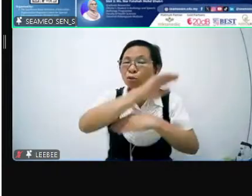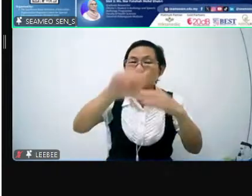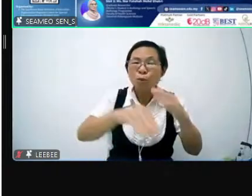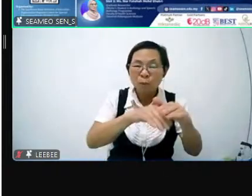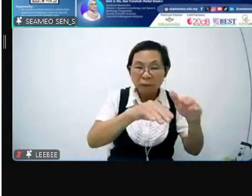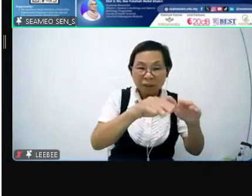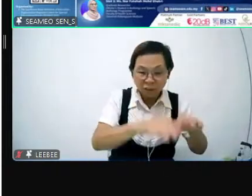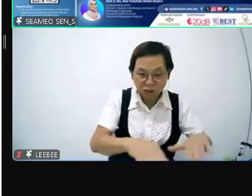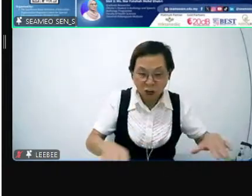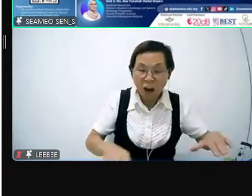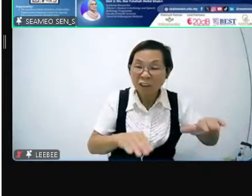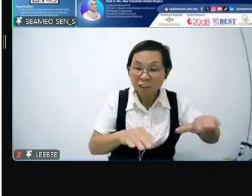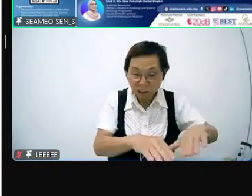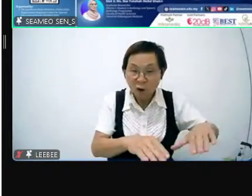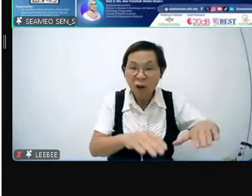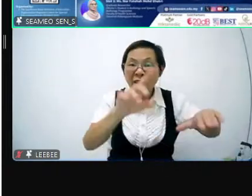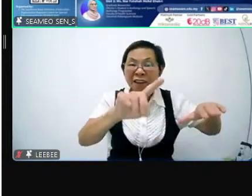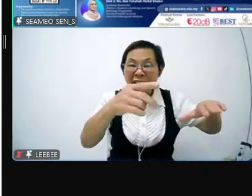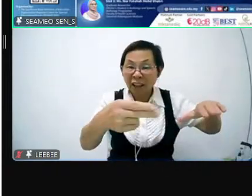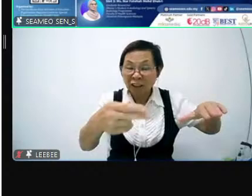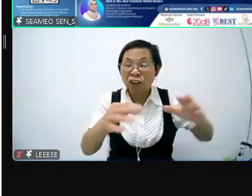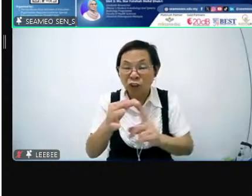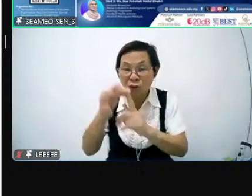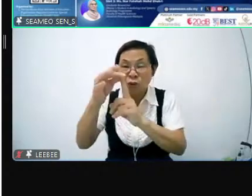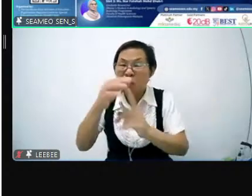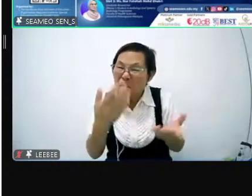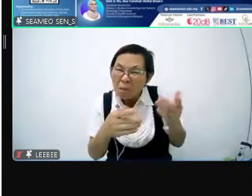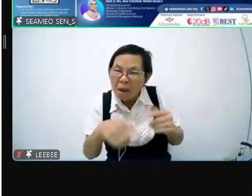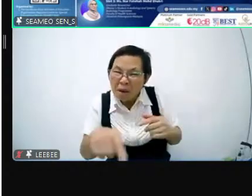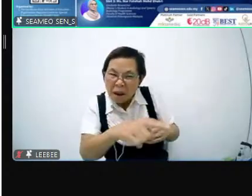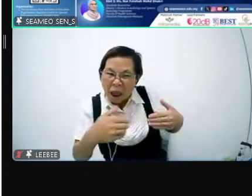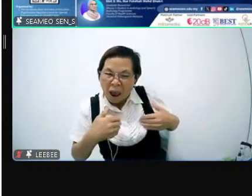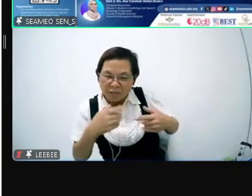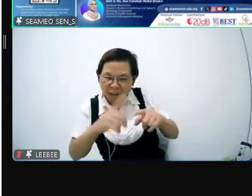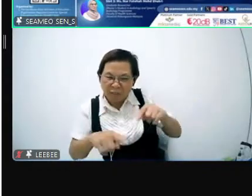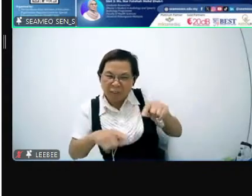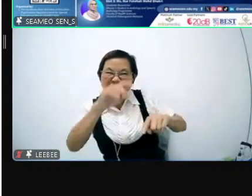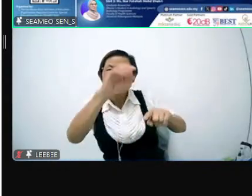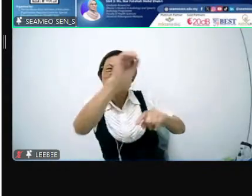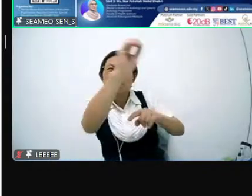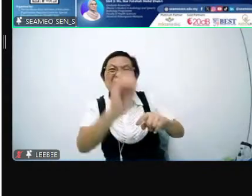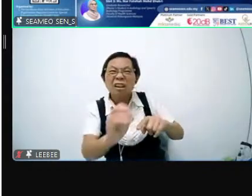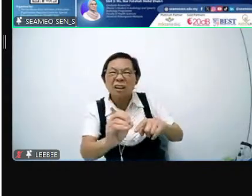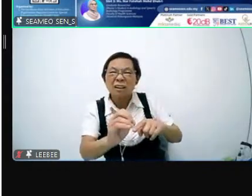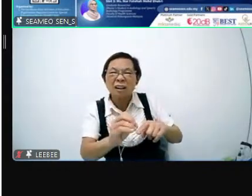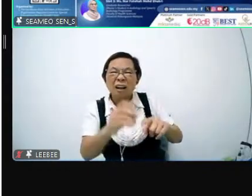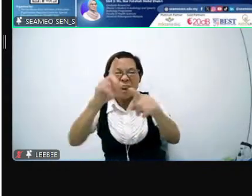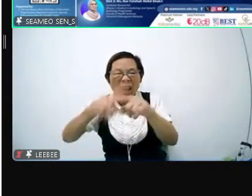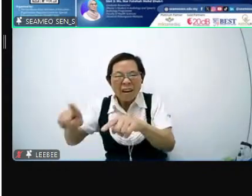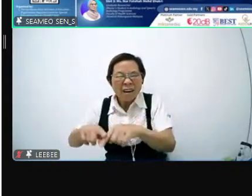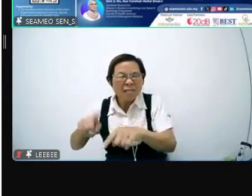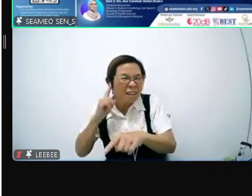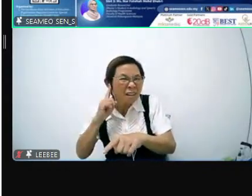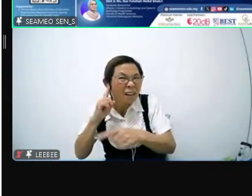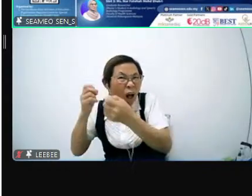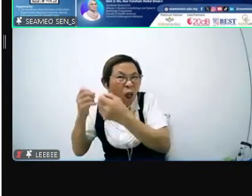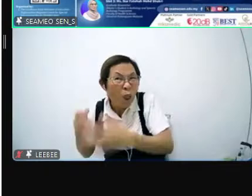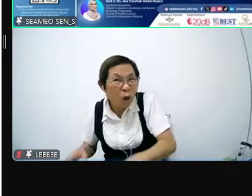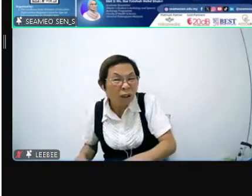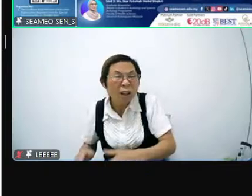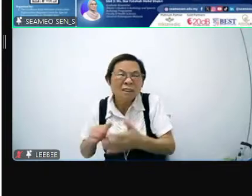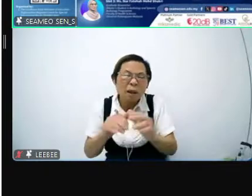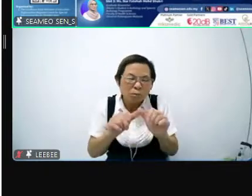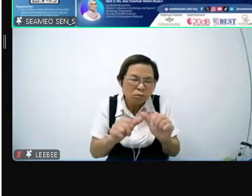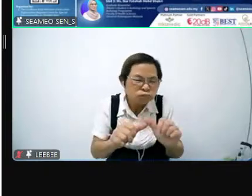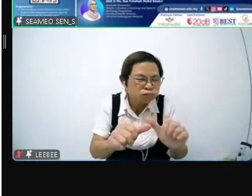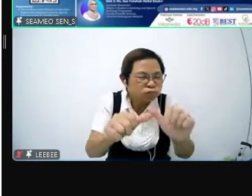is unique, as we all know that they might have different degree and type of hearing loss. Some is permanent, some